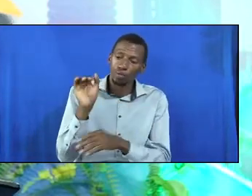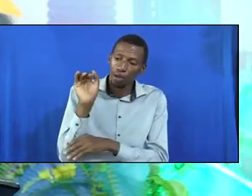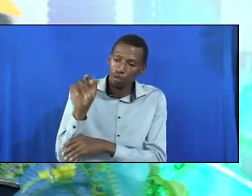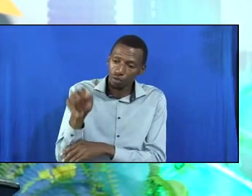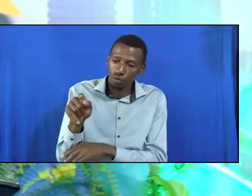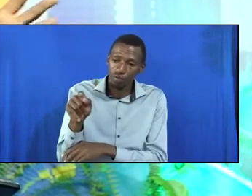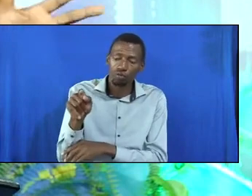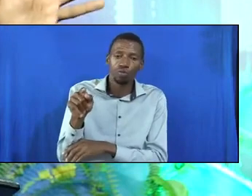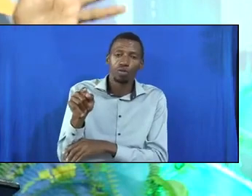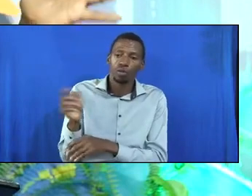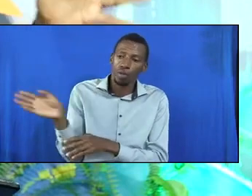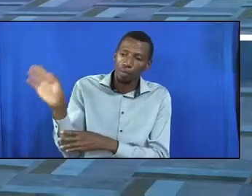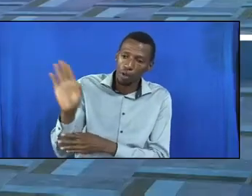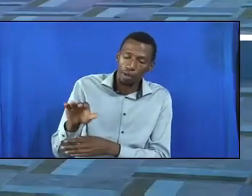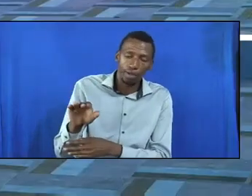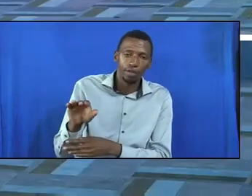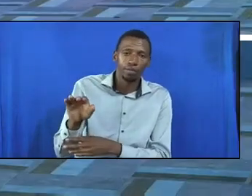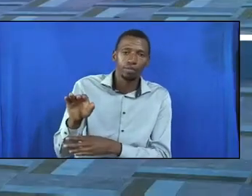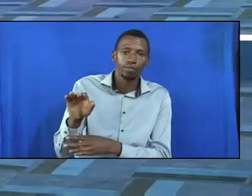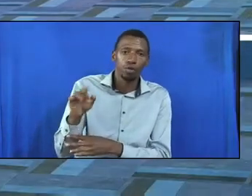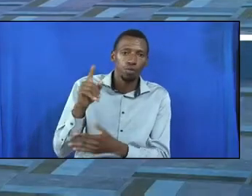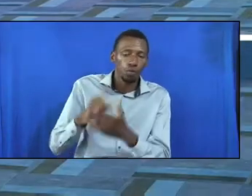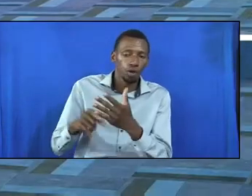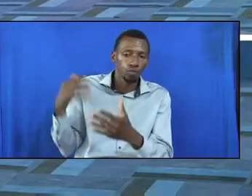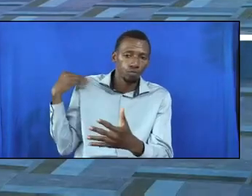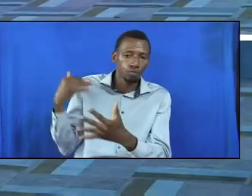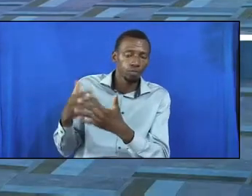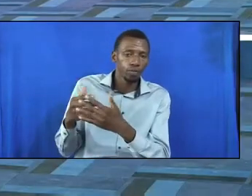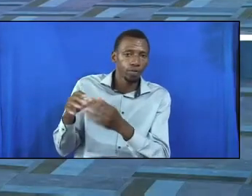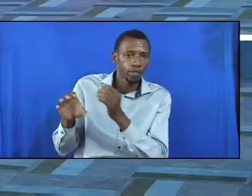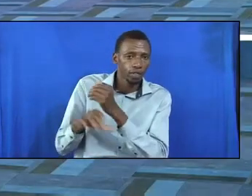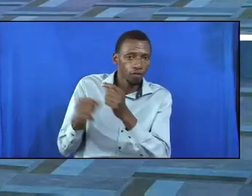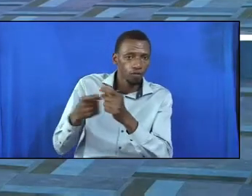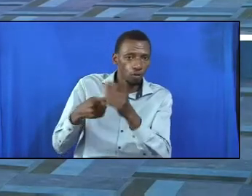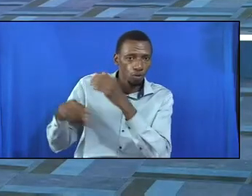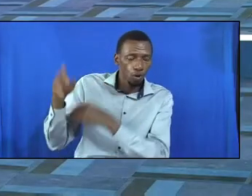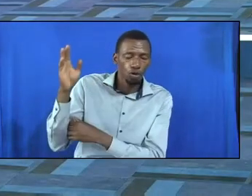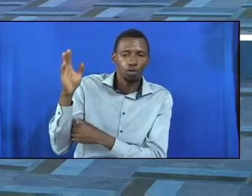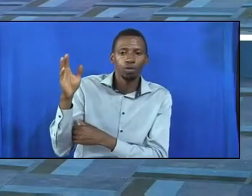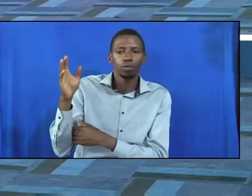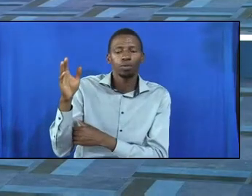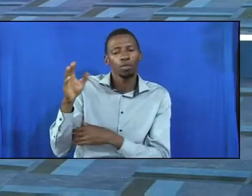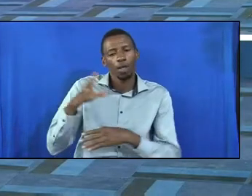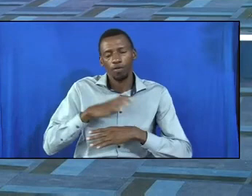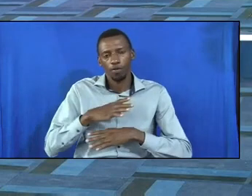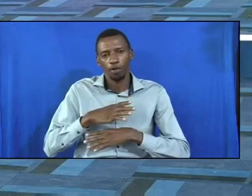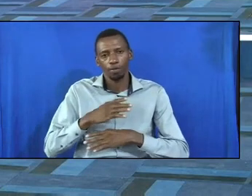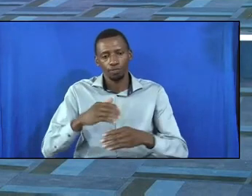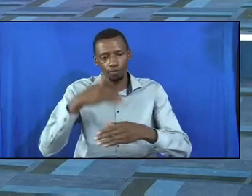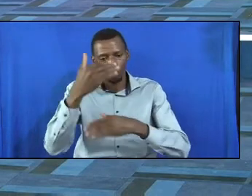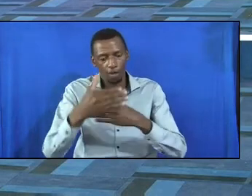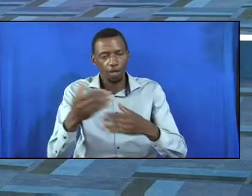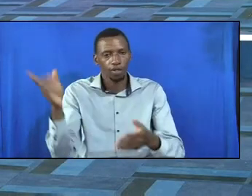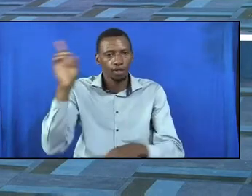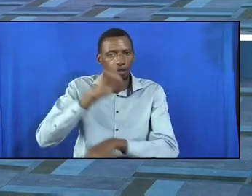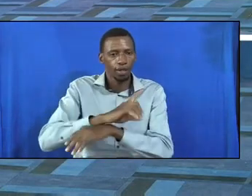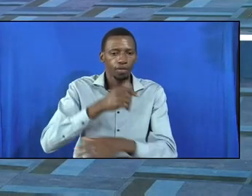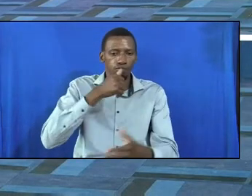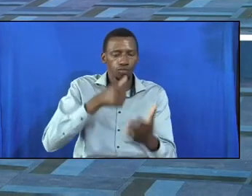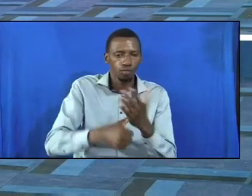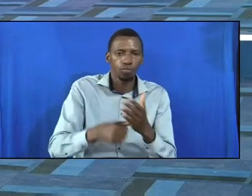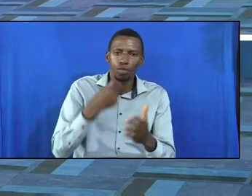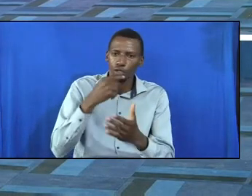the Holy Spirit. Do as the Spirit is telling you. So the following day, he did a letter and he said, God, I'm